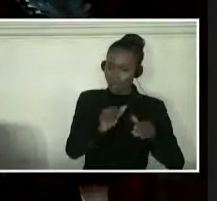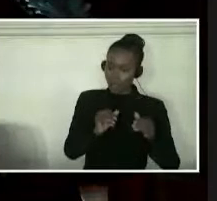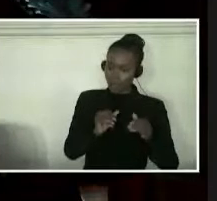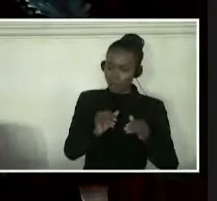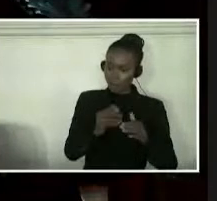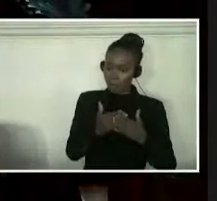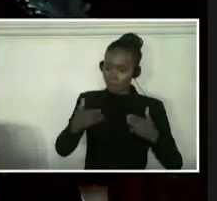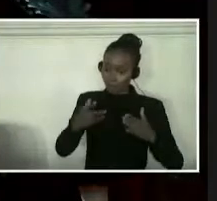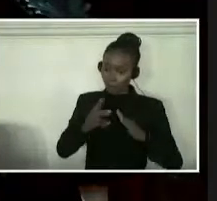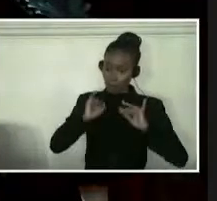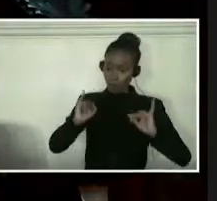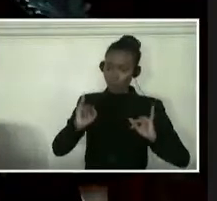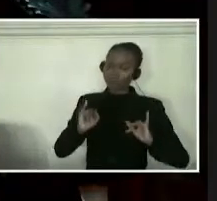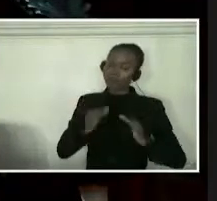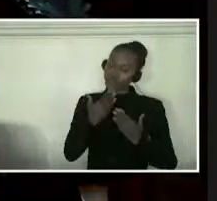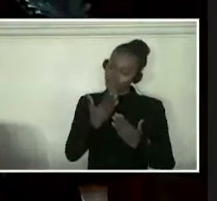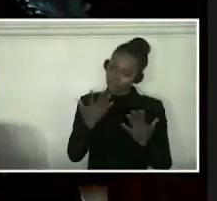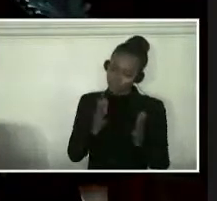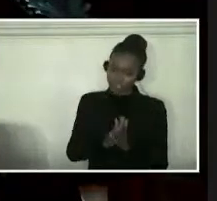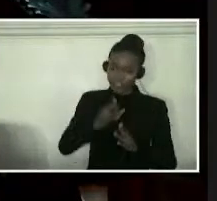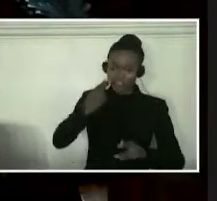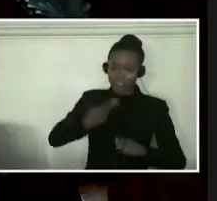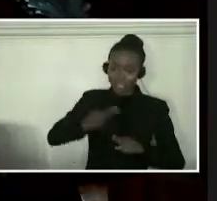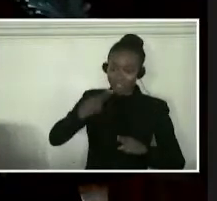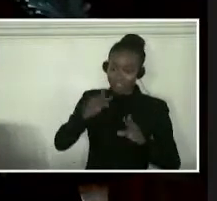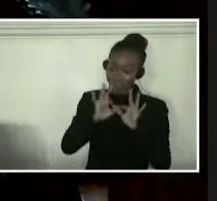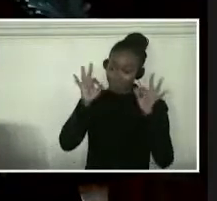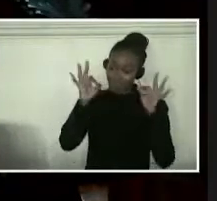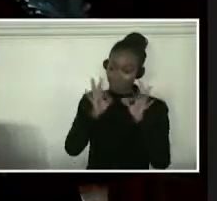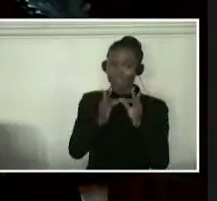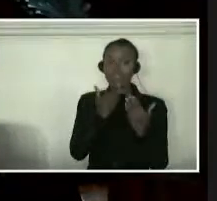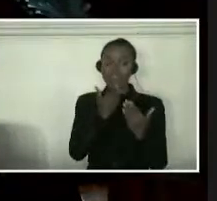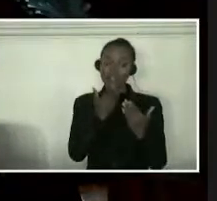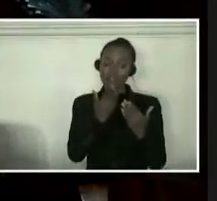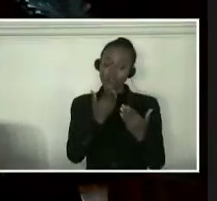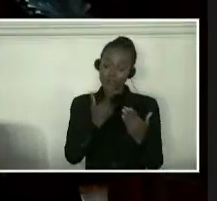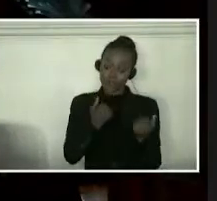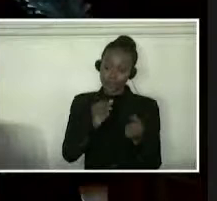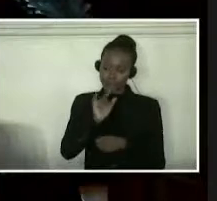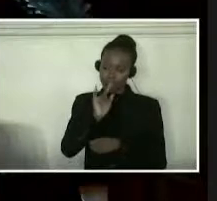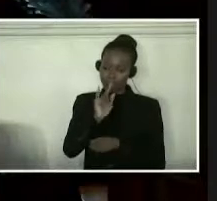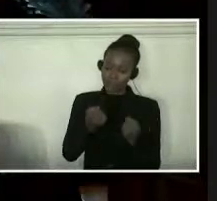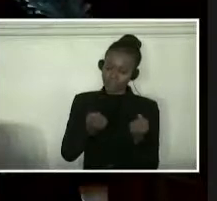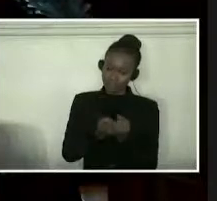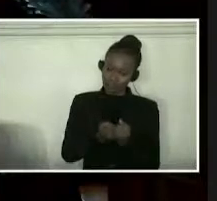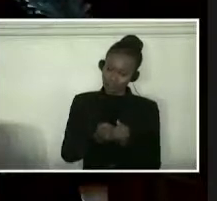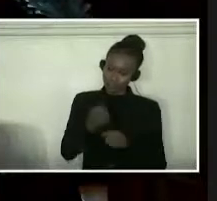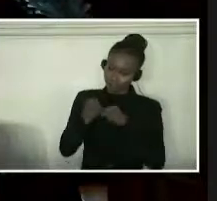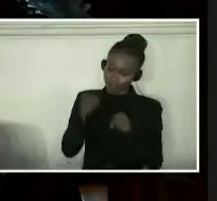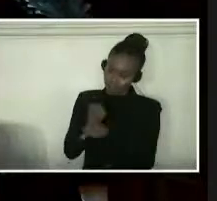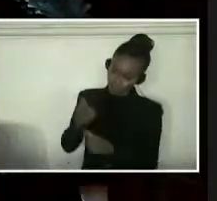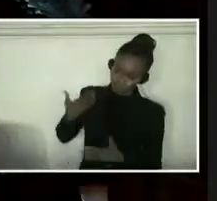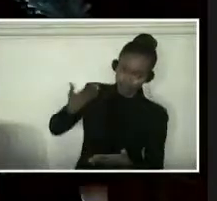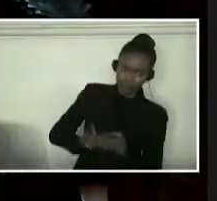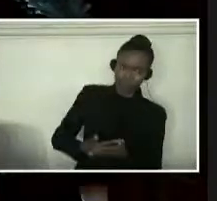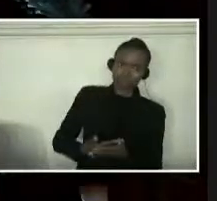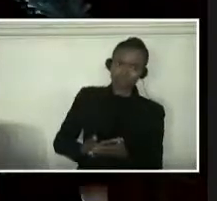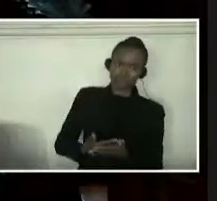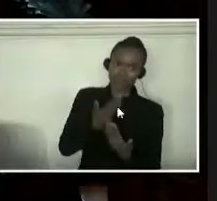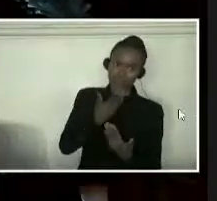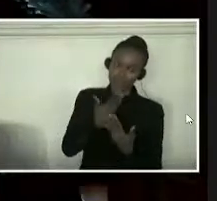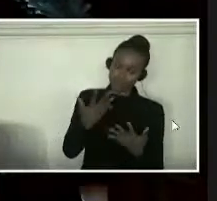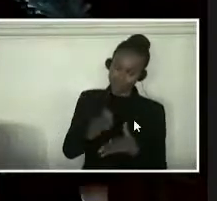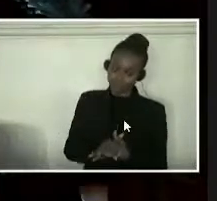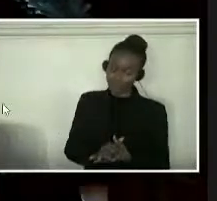finally i wish to thank my family for all the love and support that they've given me over the years they literally